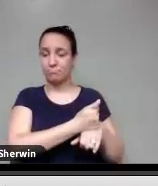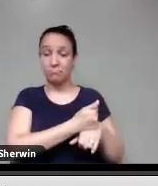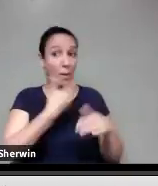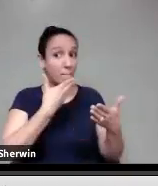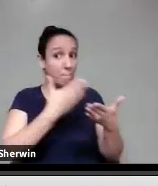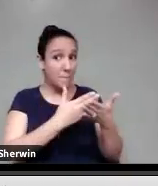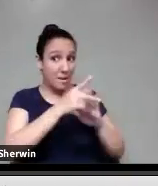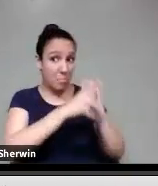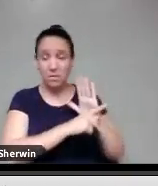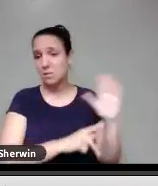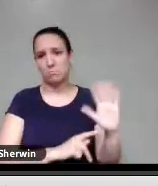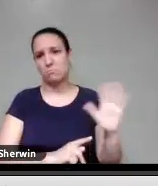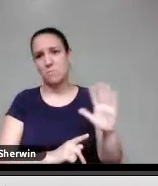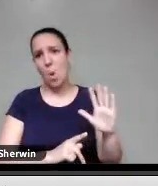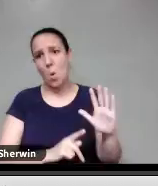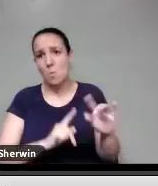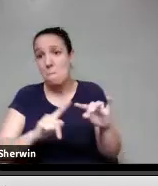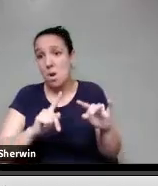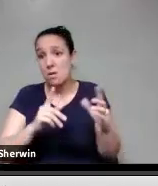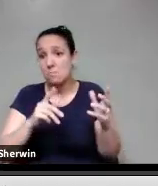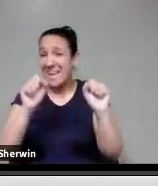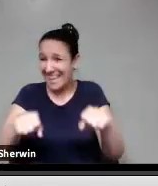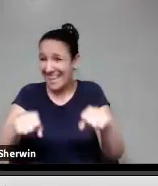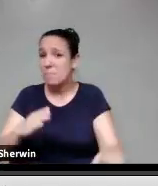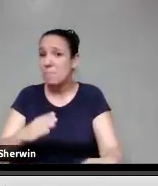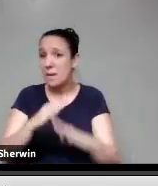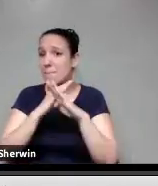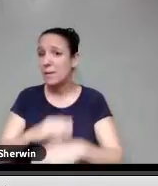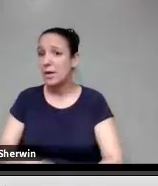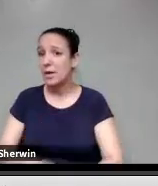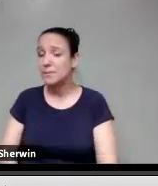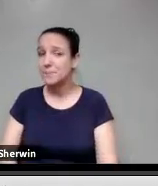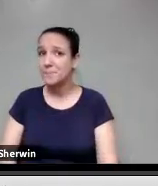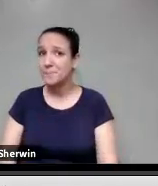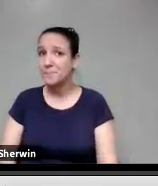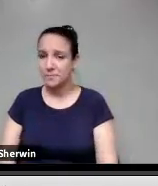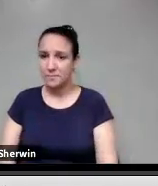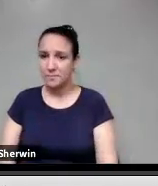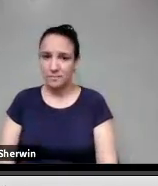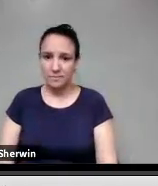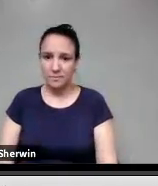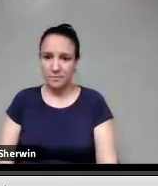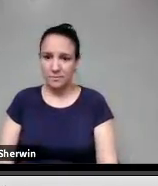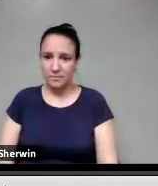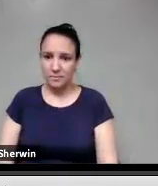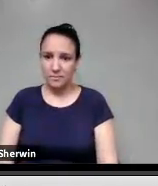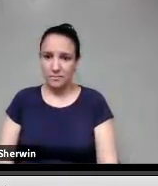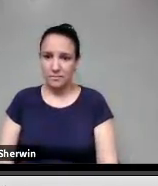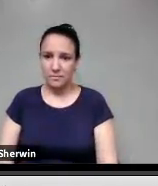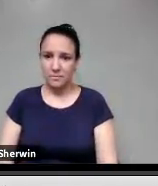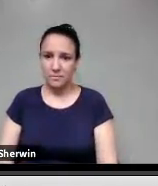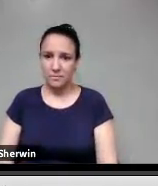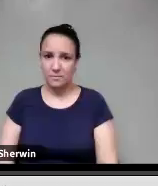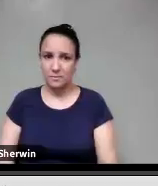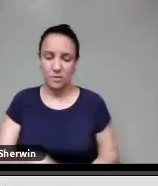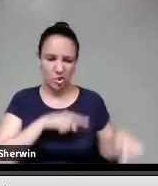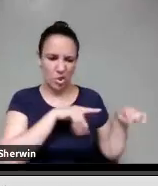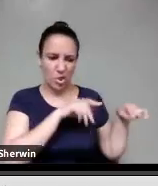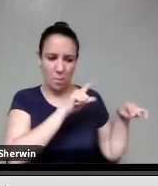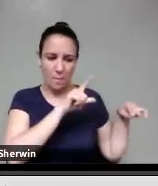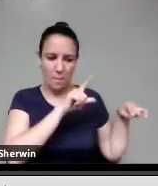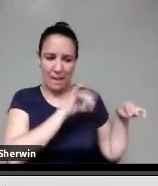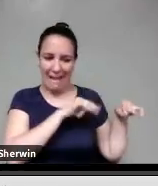policies and rules. It's just to say that it can be a barrier to some people. So when you're talking to your ally, your person that belongs to this